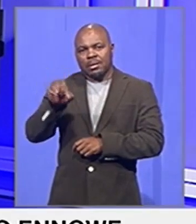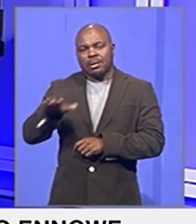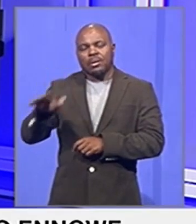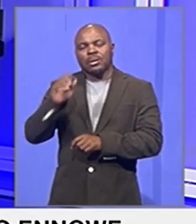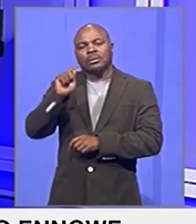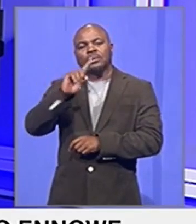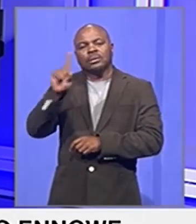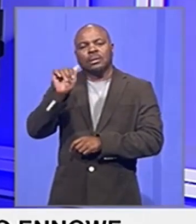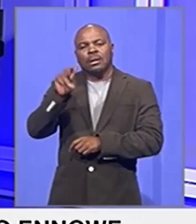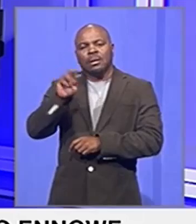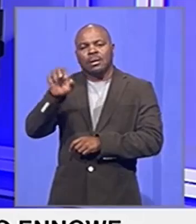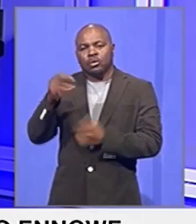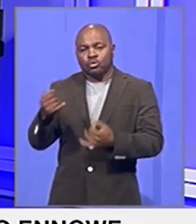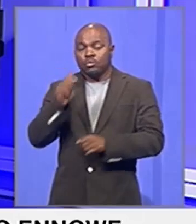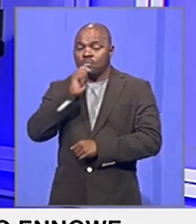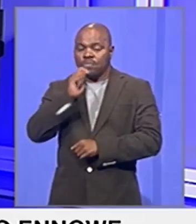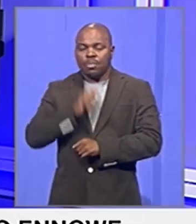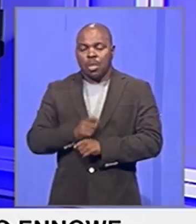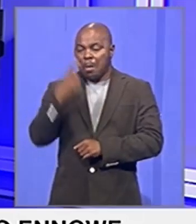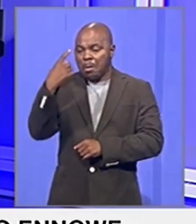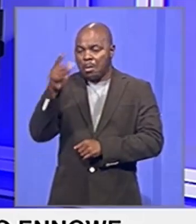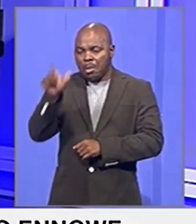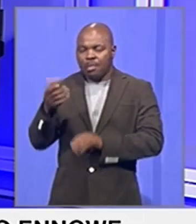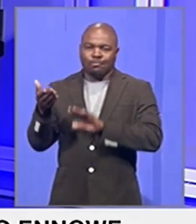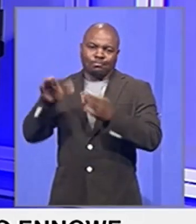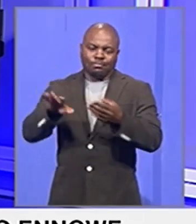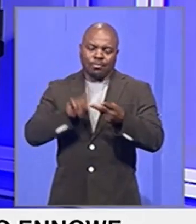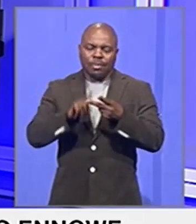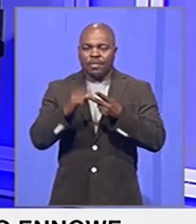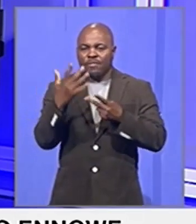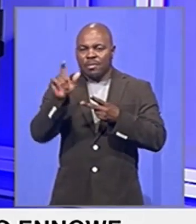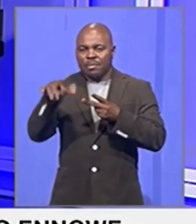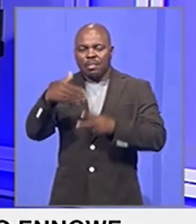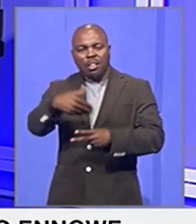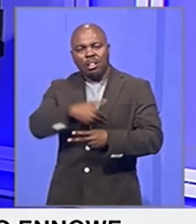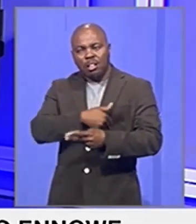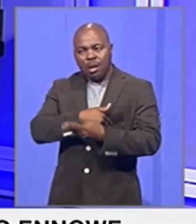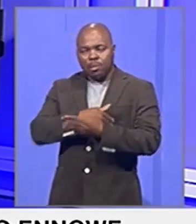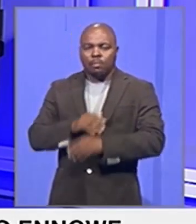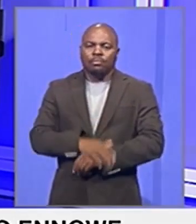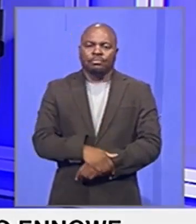ka Jenoseng. Motho a le mong o hlokaetse mme ba bang ba bahlano ba tswile dikotsi.